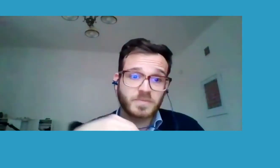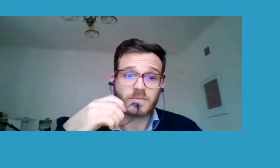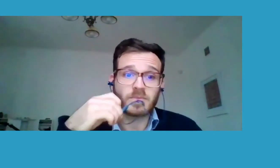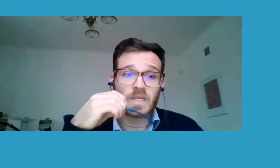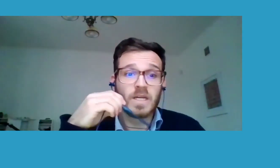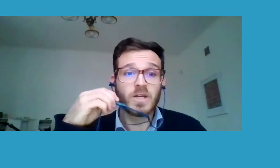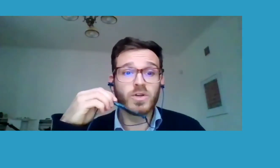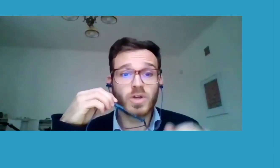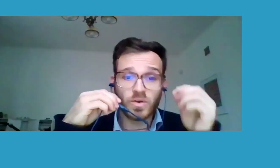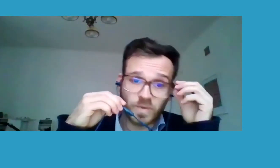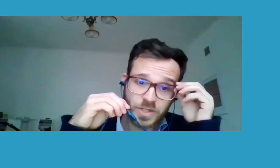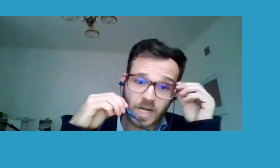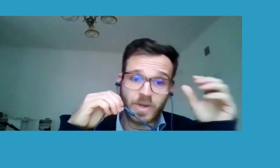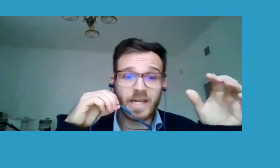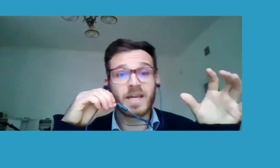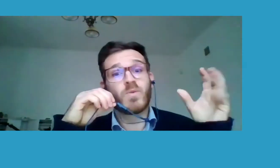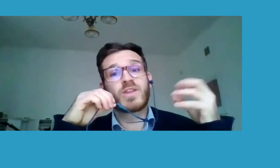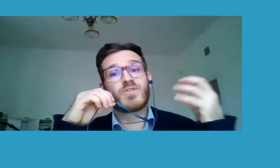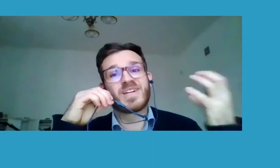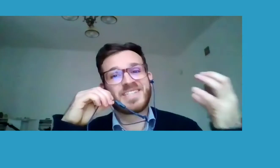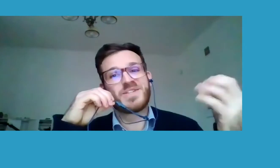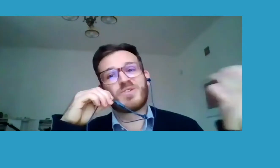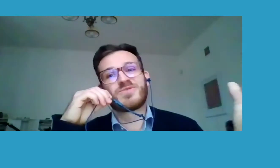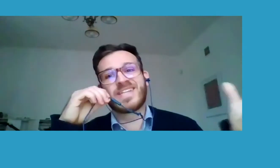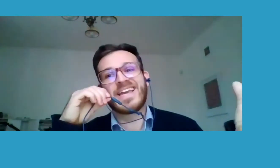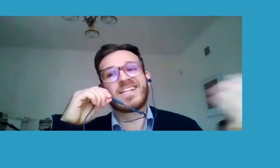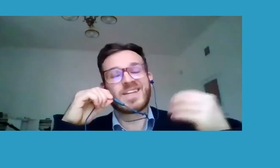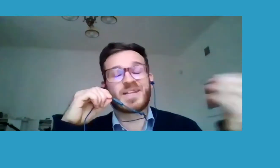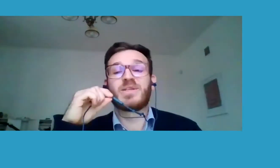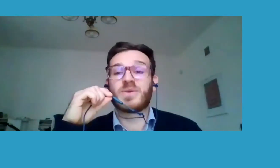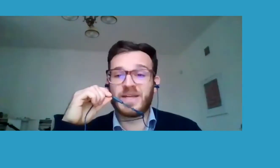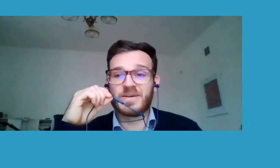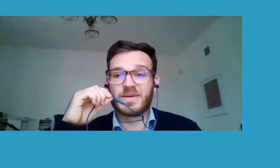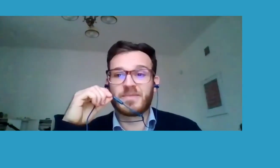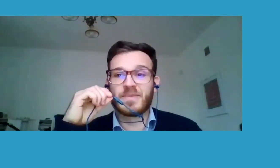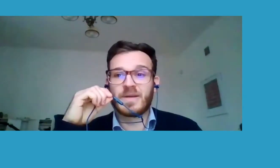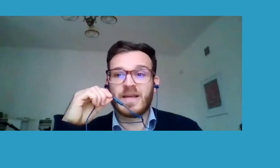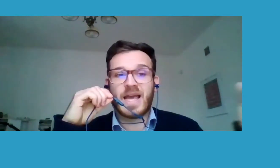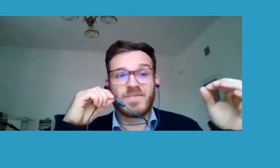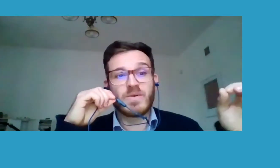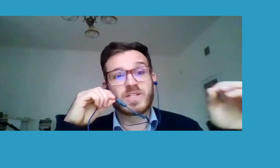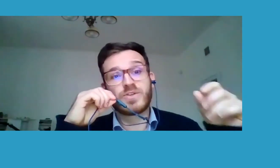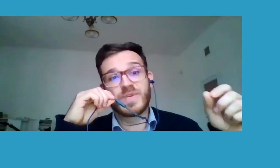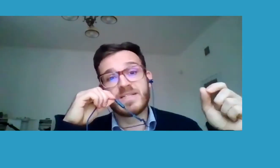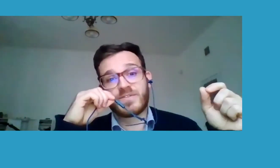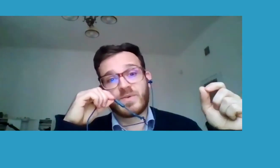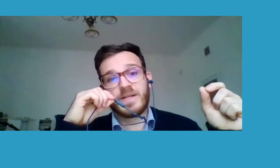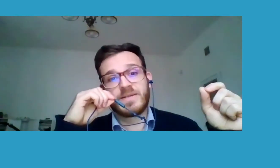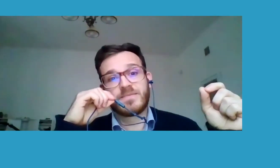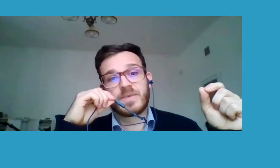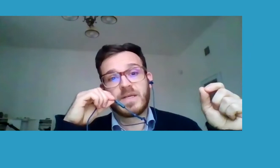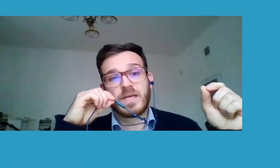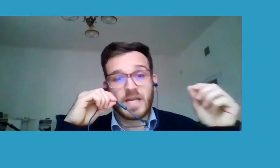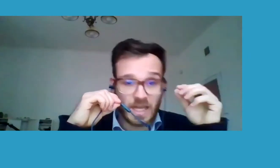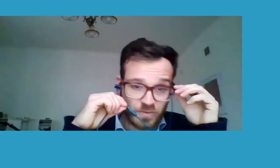states, not all of which agree with criminalization of, say, incitement to hatred. And there is a good reason